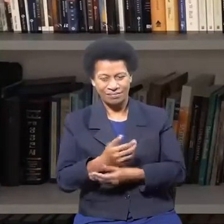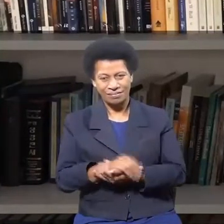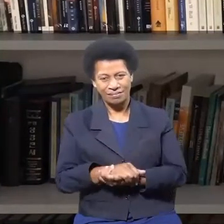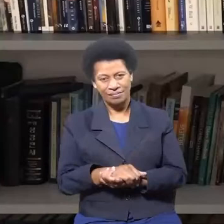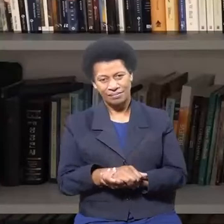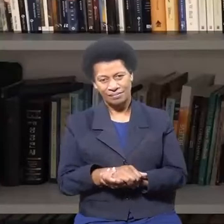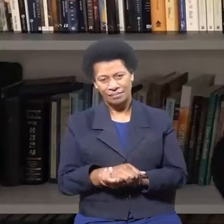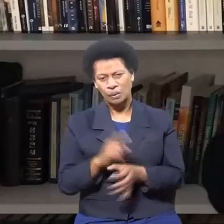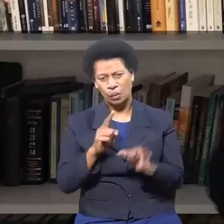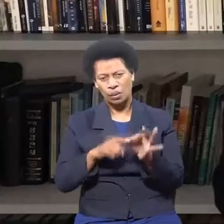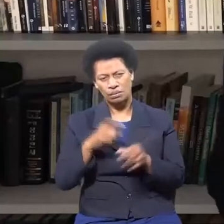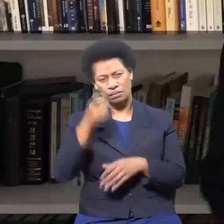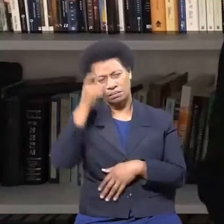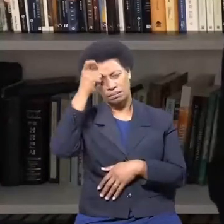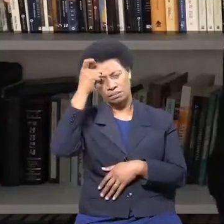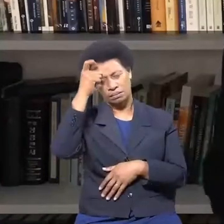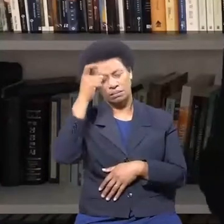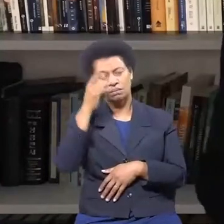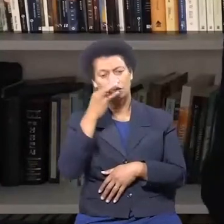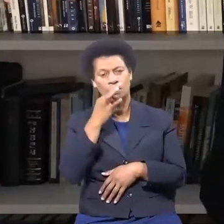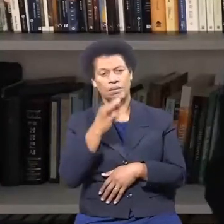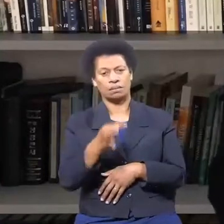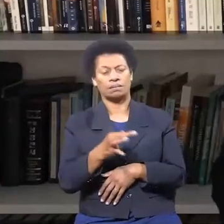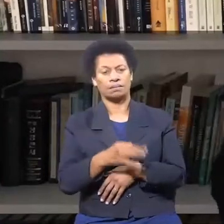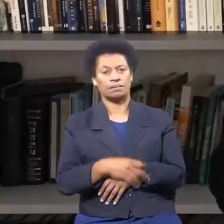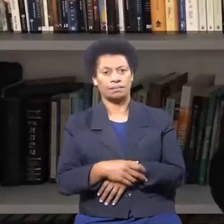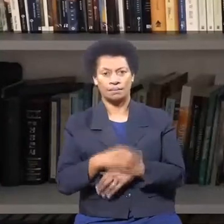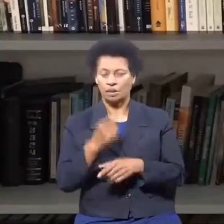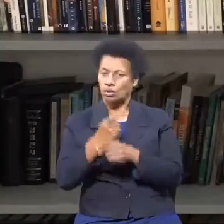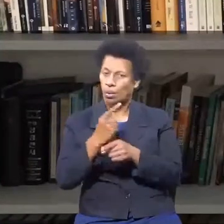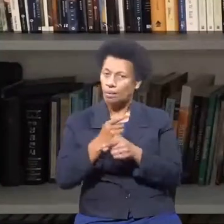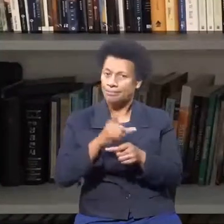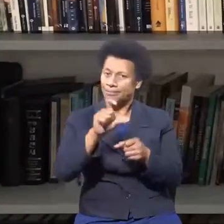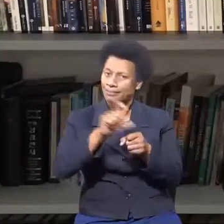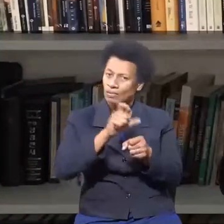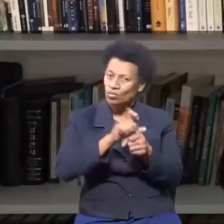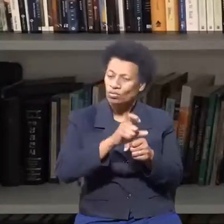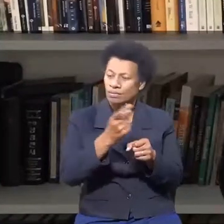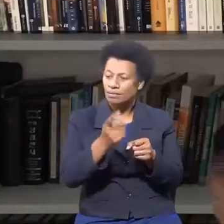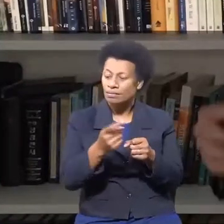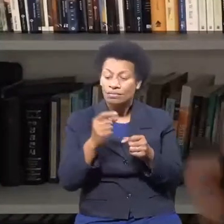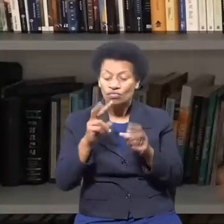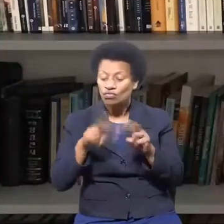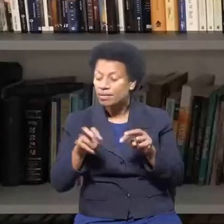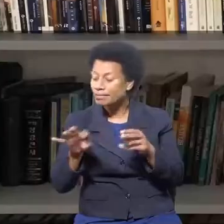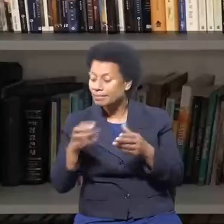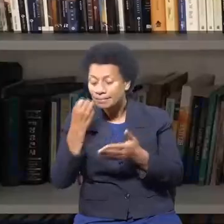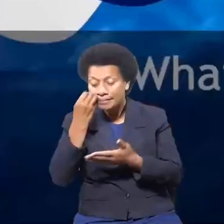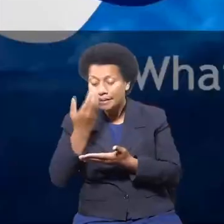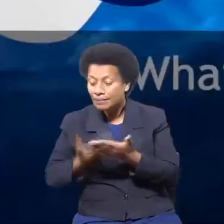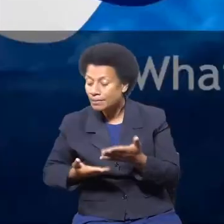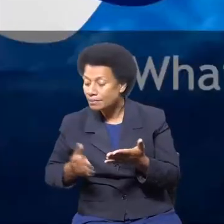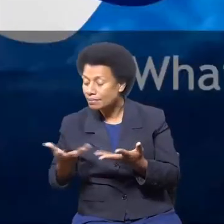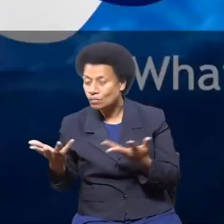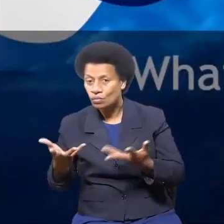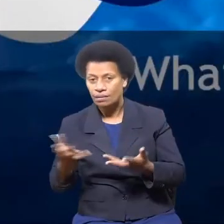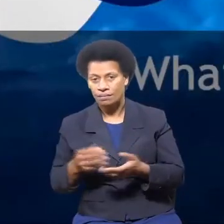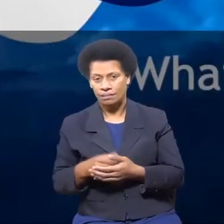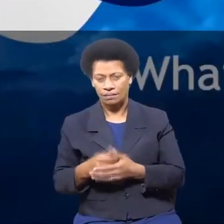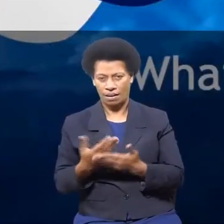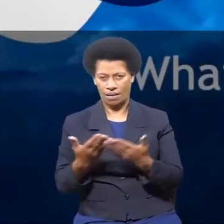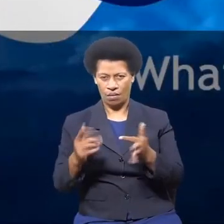well. But the question you might be asking is this. We've been talking about creation. We've been looking at the evidence. But what